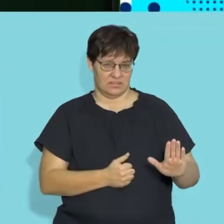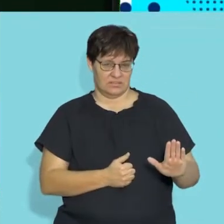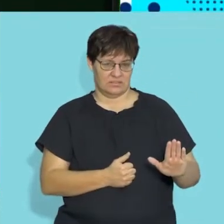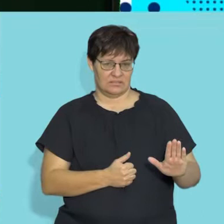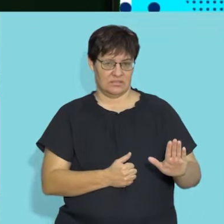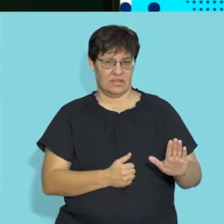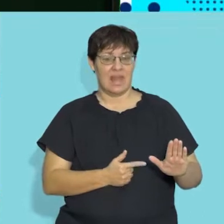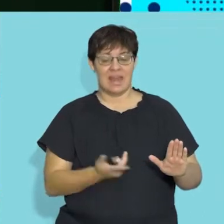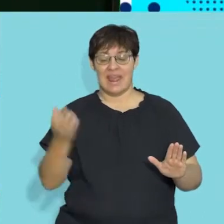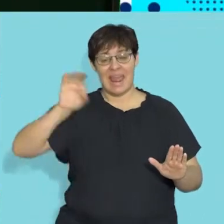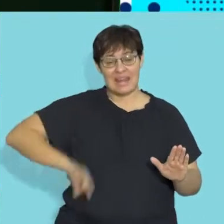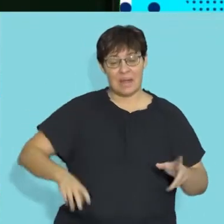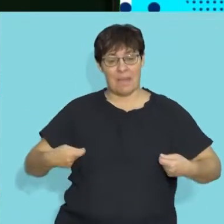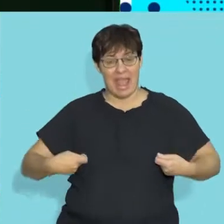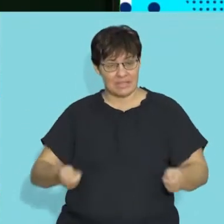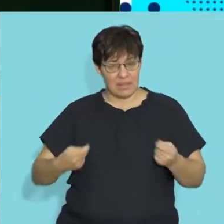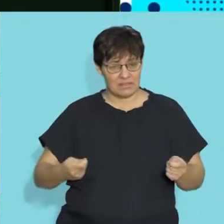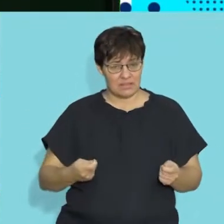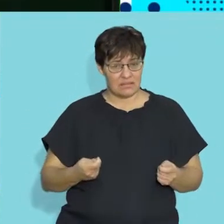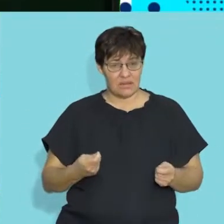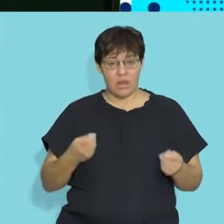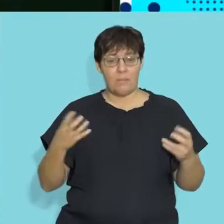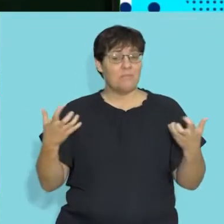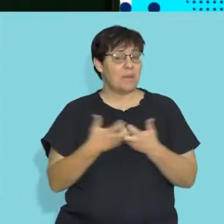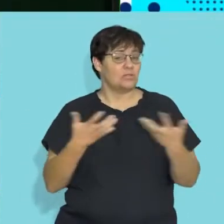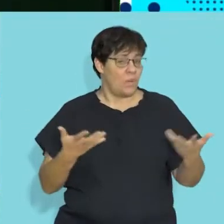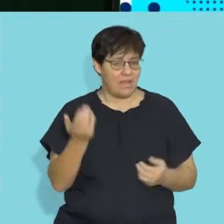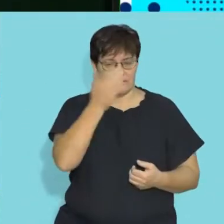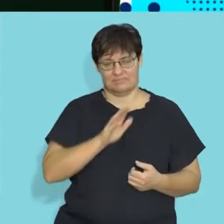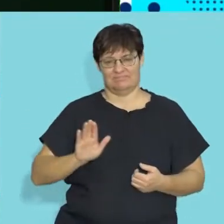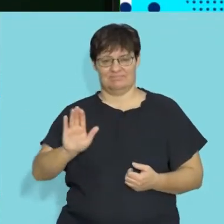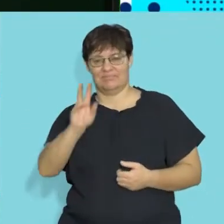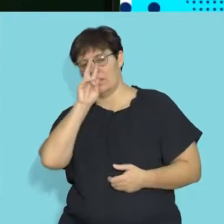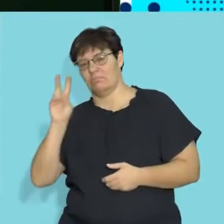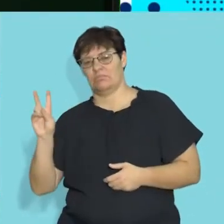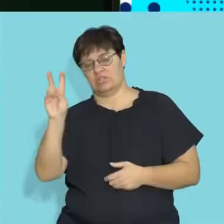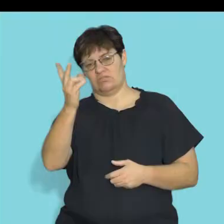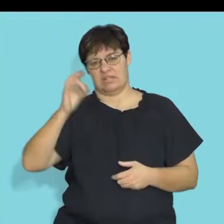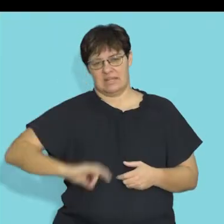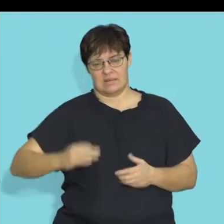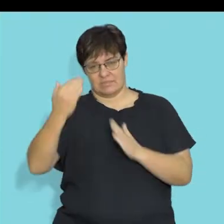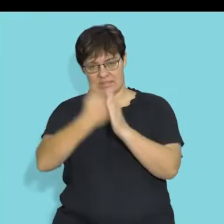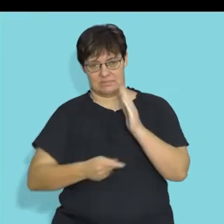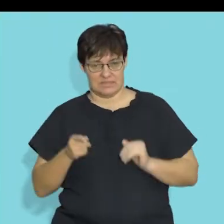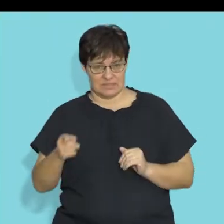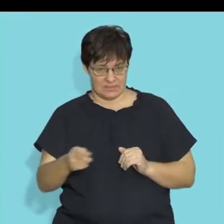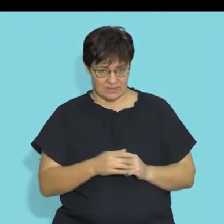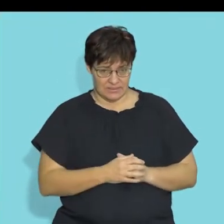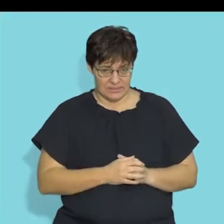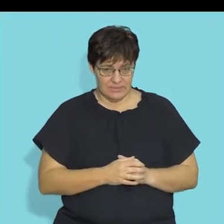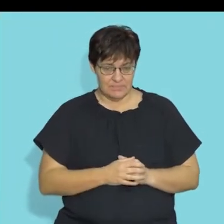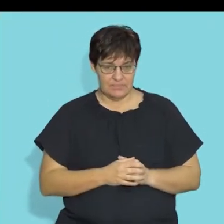all incomes and expenses will feature in my projected income statement. Okay, here we go.